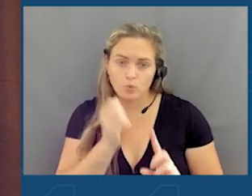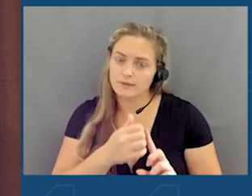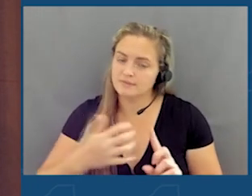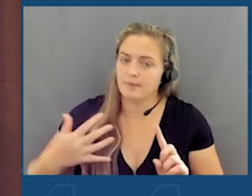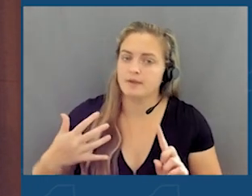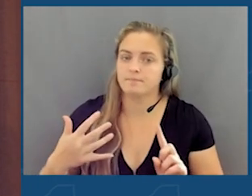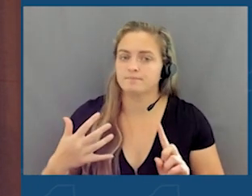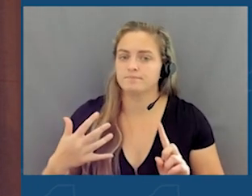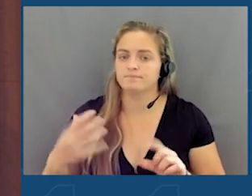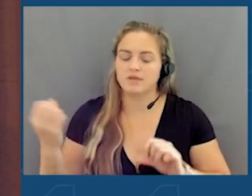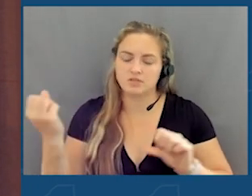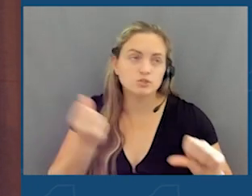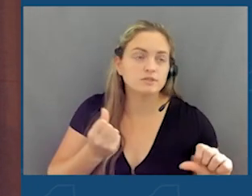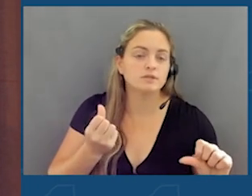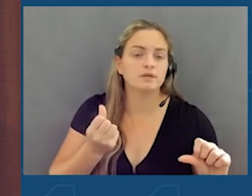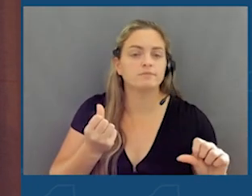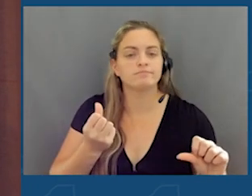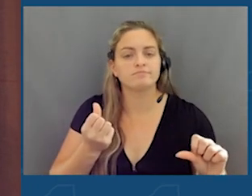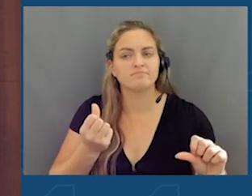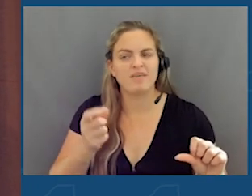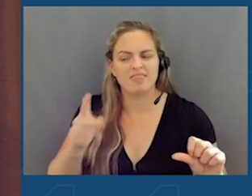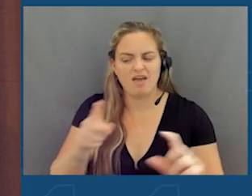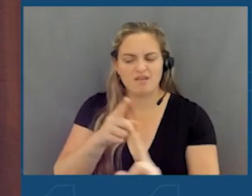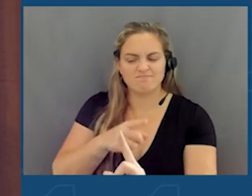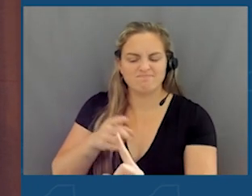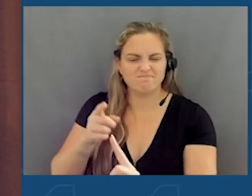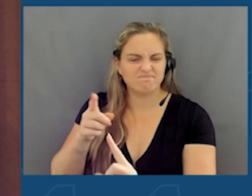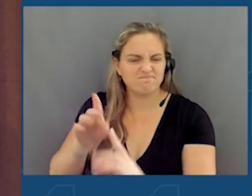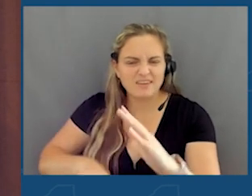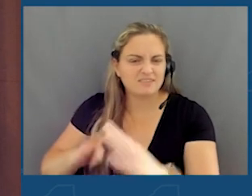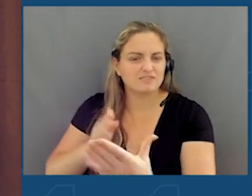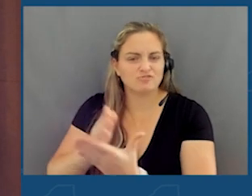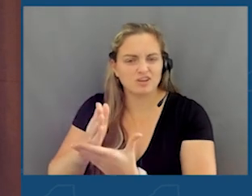and strengthen that very basic right.